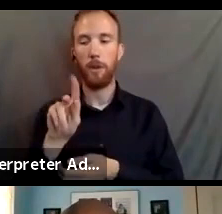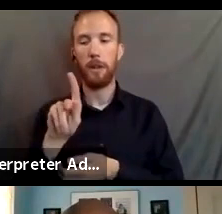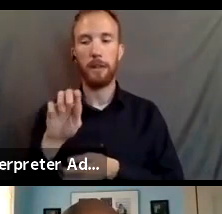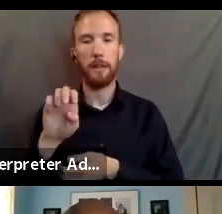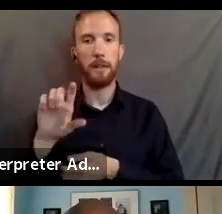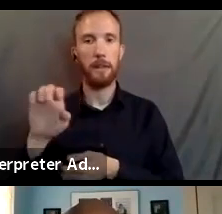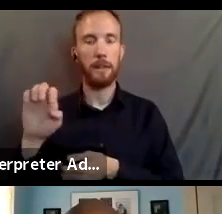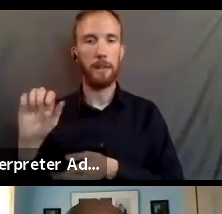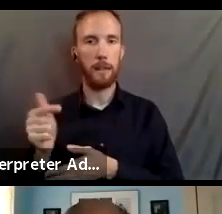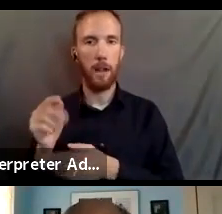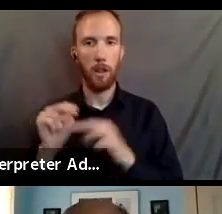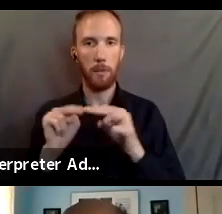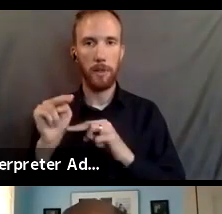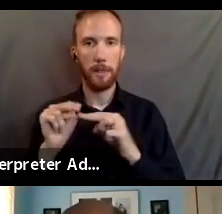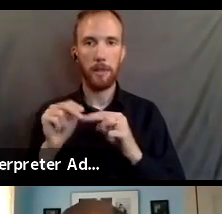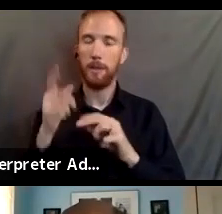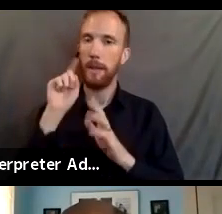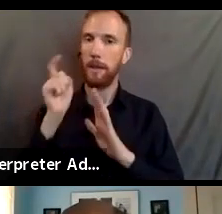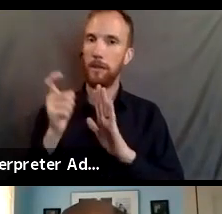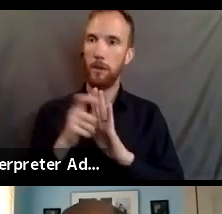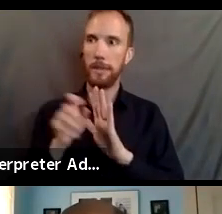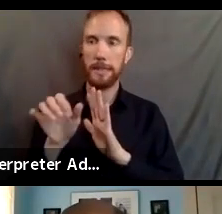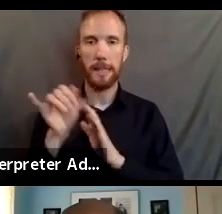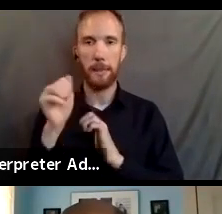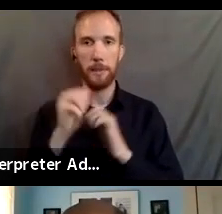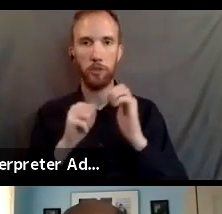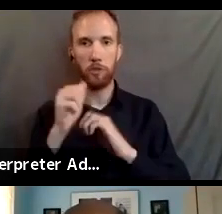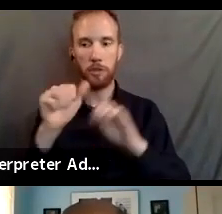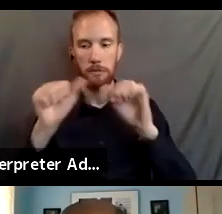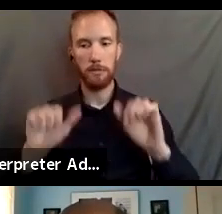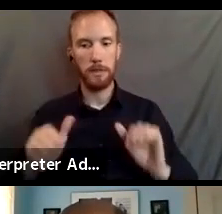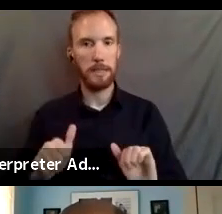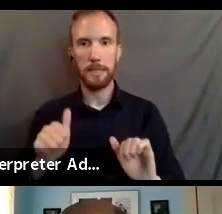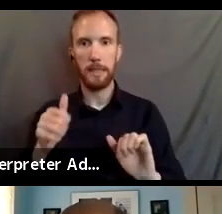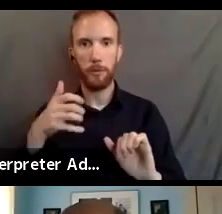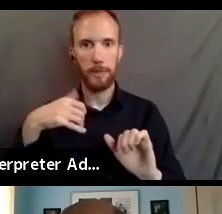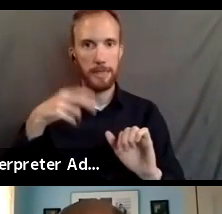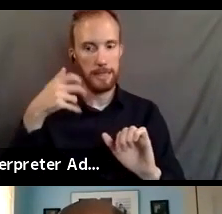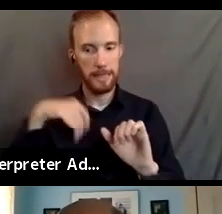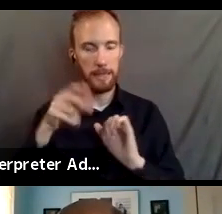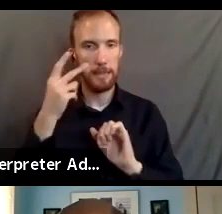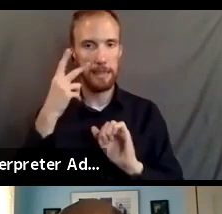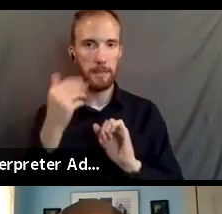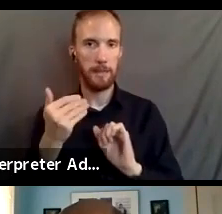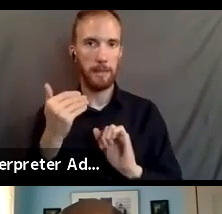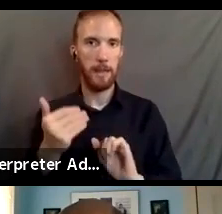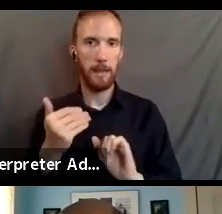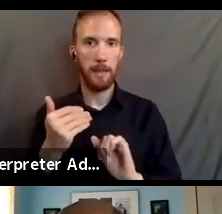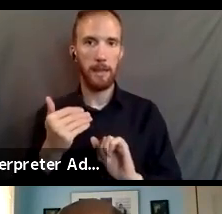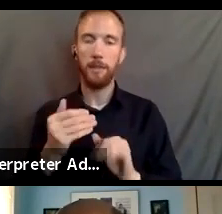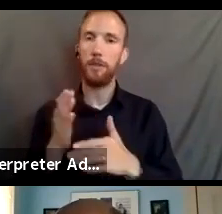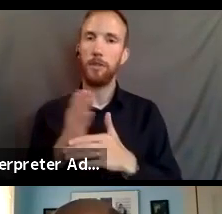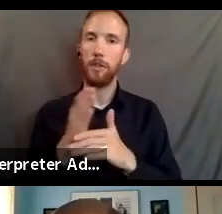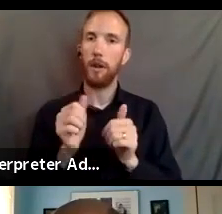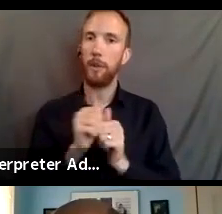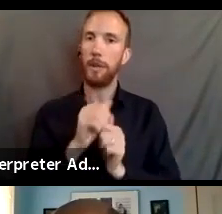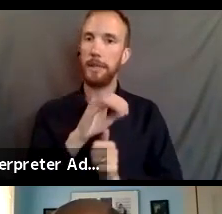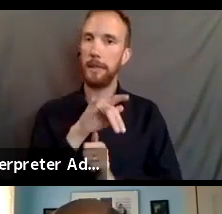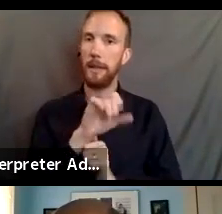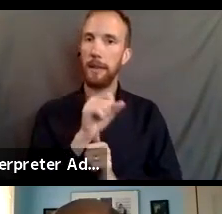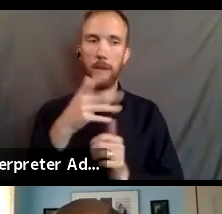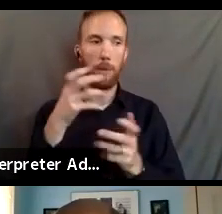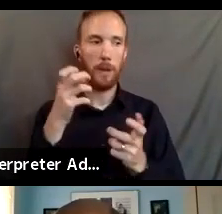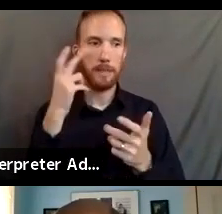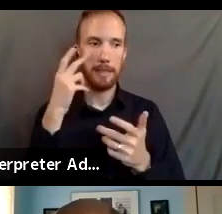same structural deficiencies that we continue to suffer under today o'shea said he and cts will provide the investment only